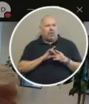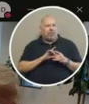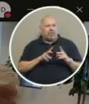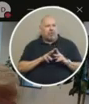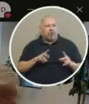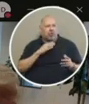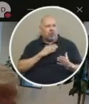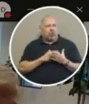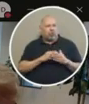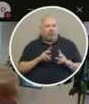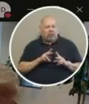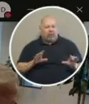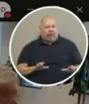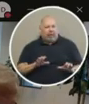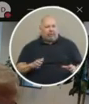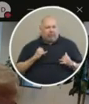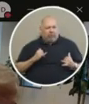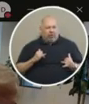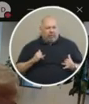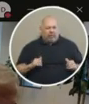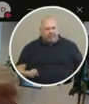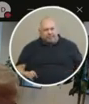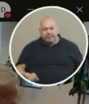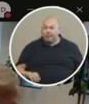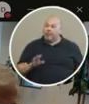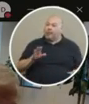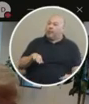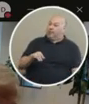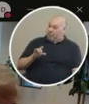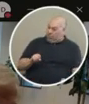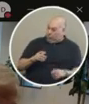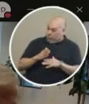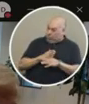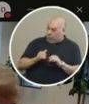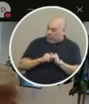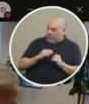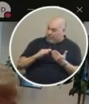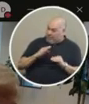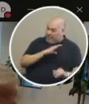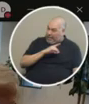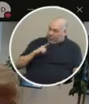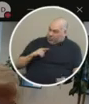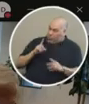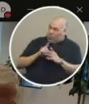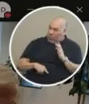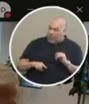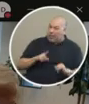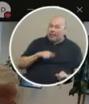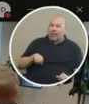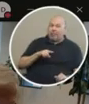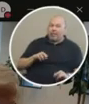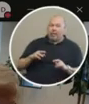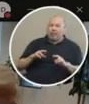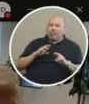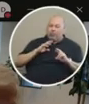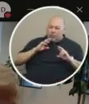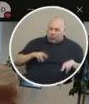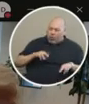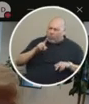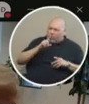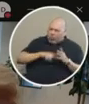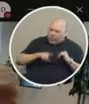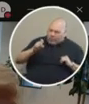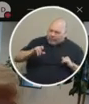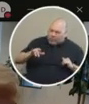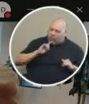is very good and it's very active right now. Nicole, would you be able to share with the council kind of like what they've been reporting their needs